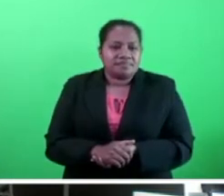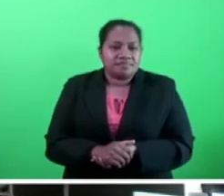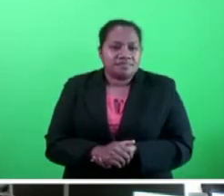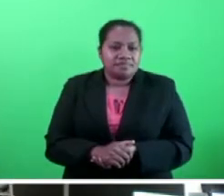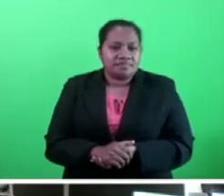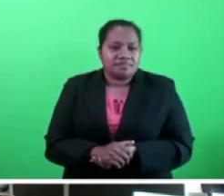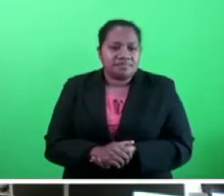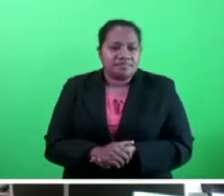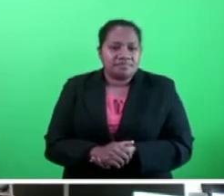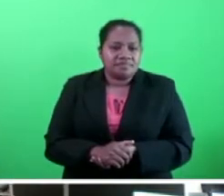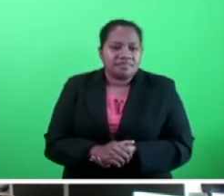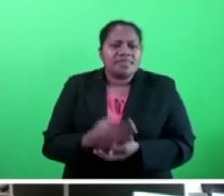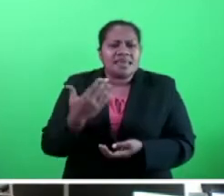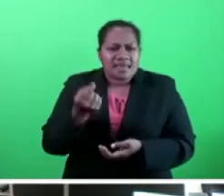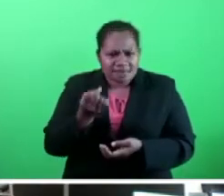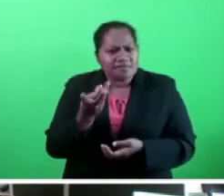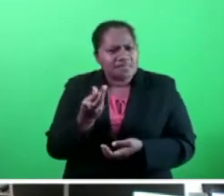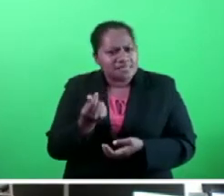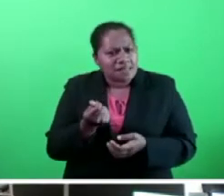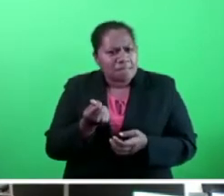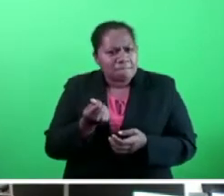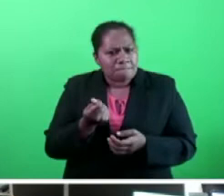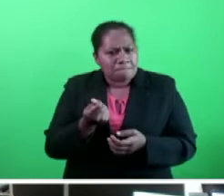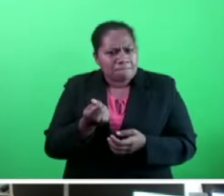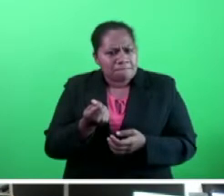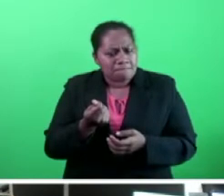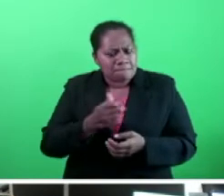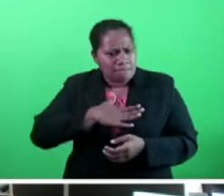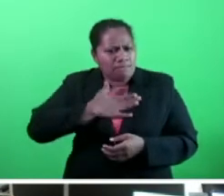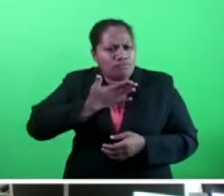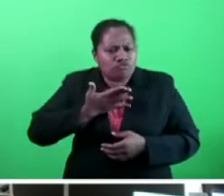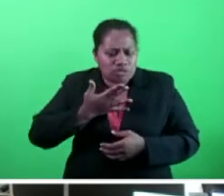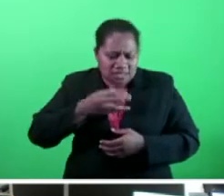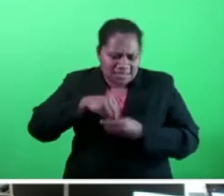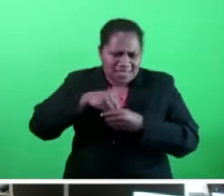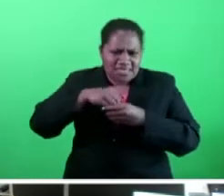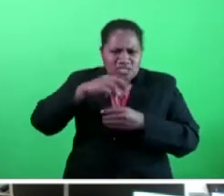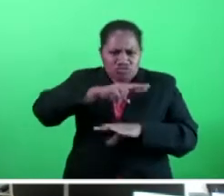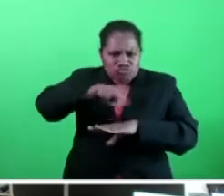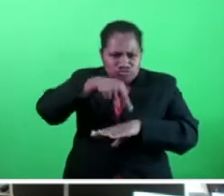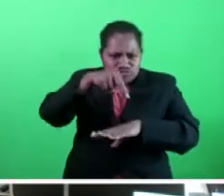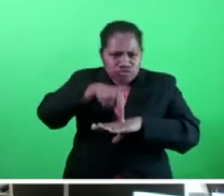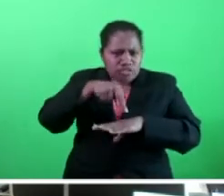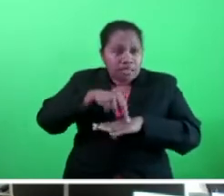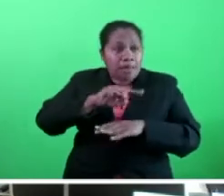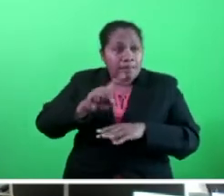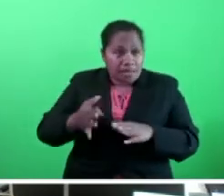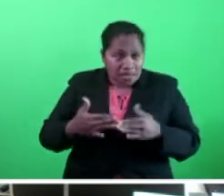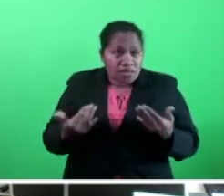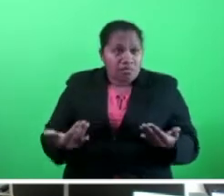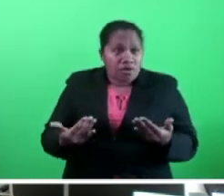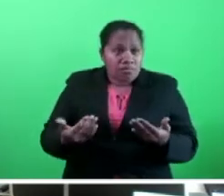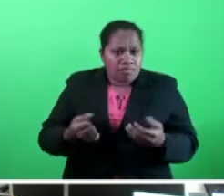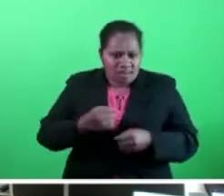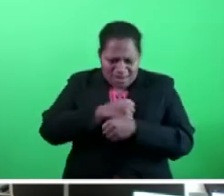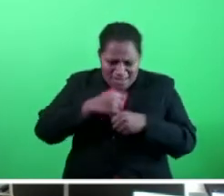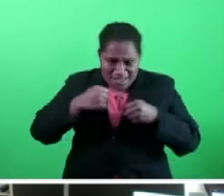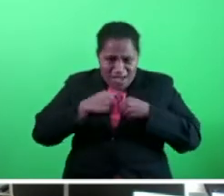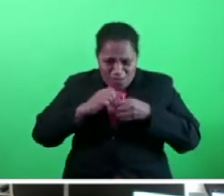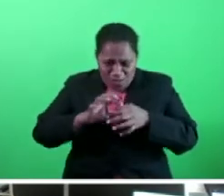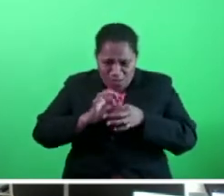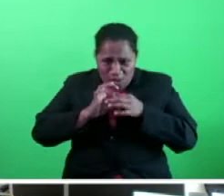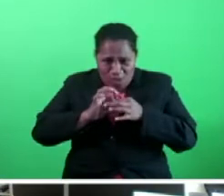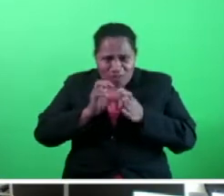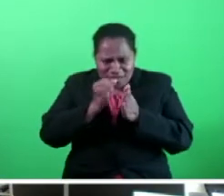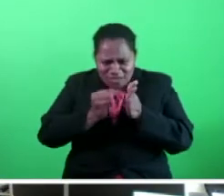There have been some interest. There have been some interest from within the region, but at the moment our abattoir is not internationally certified,